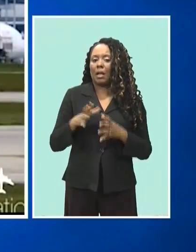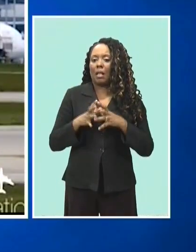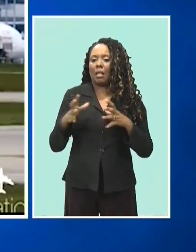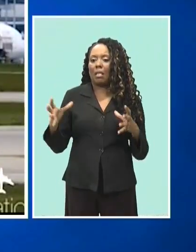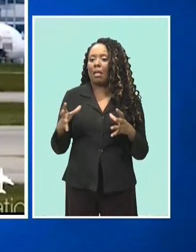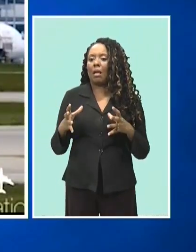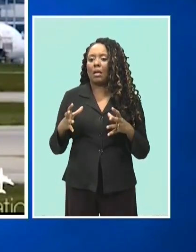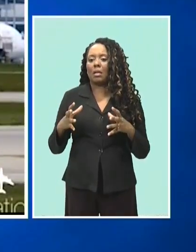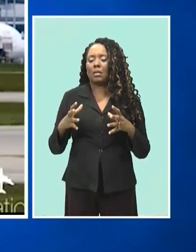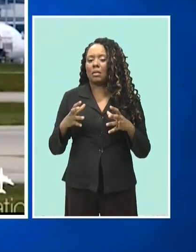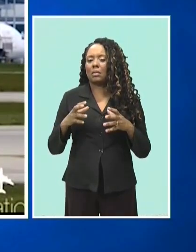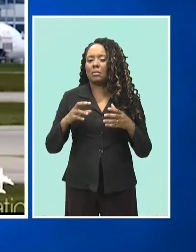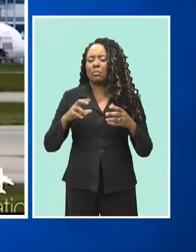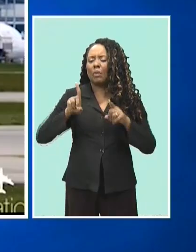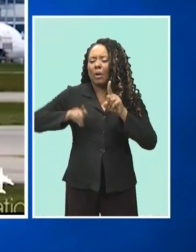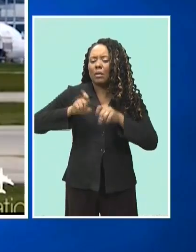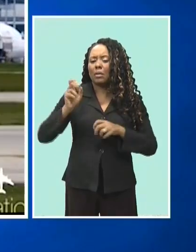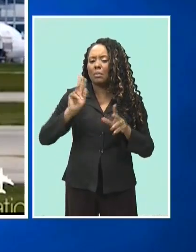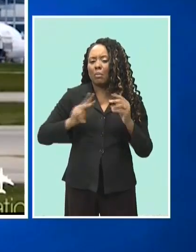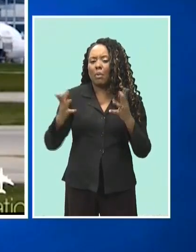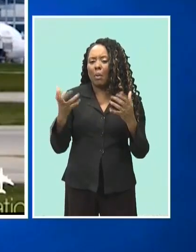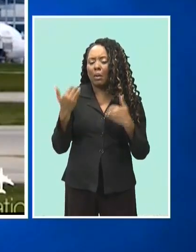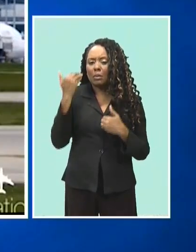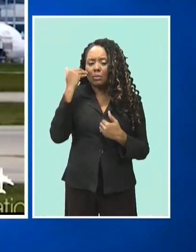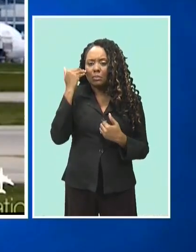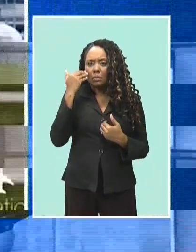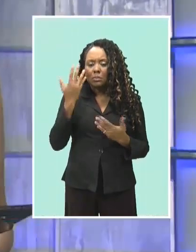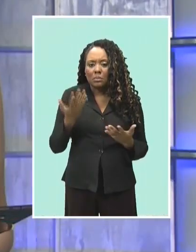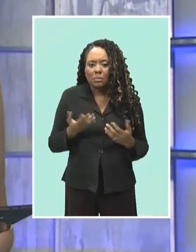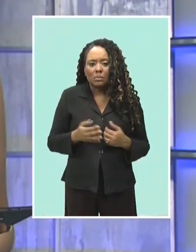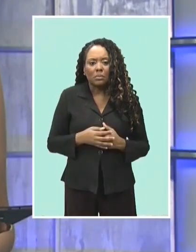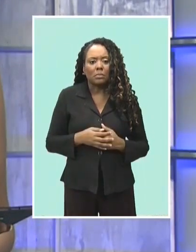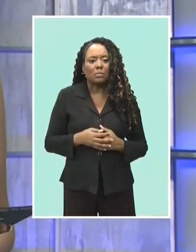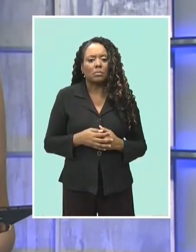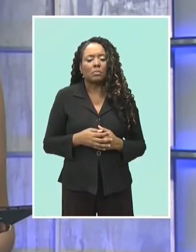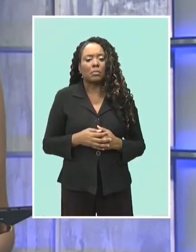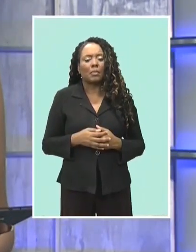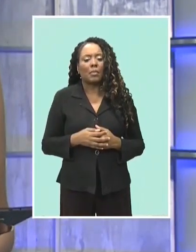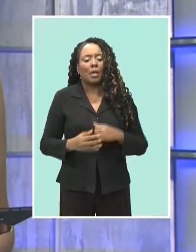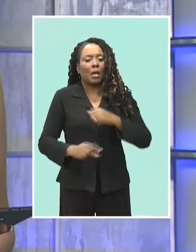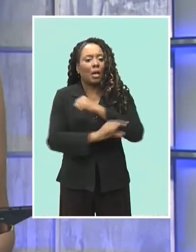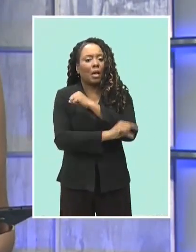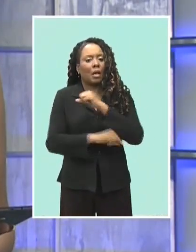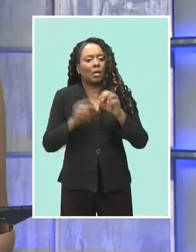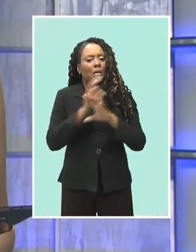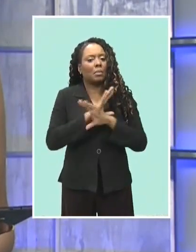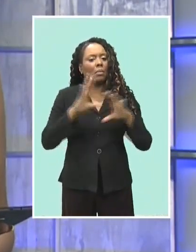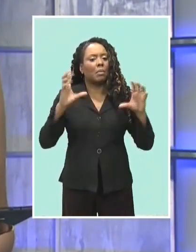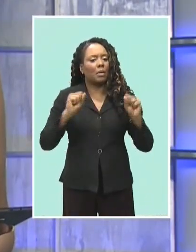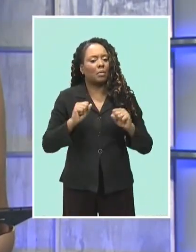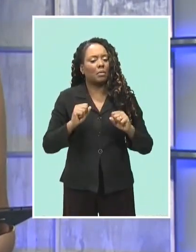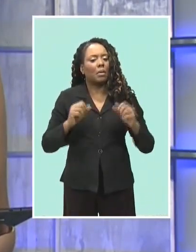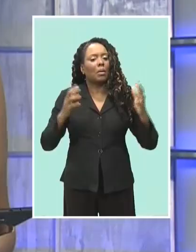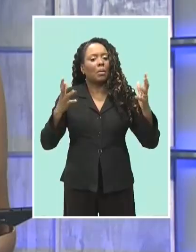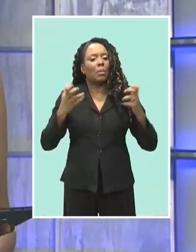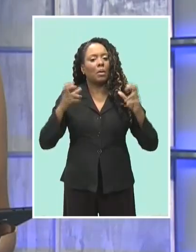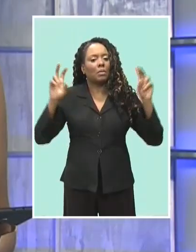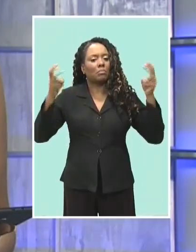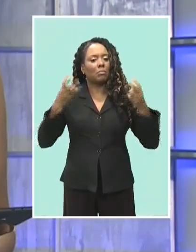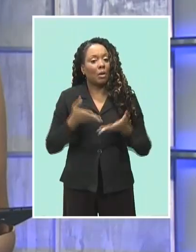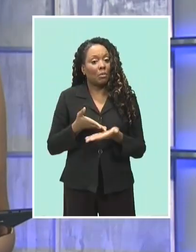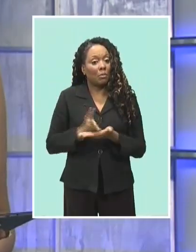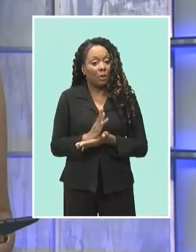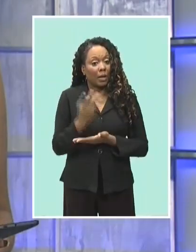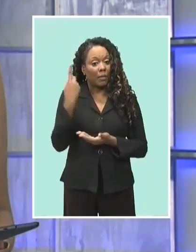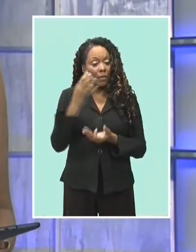from the only challenge confronting the tourism industry. Guyana's president intends to see the right to free education